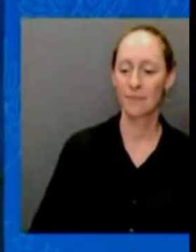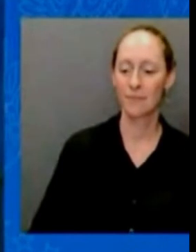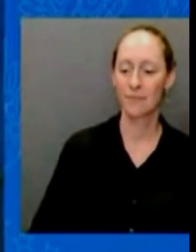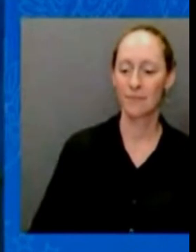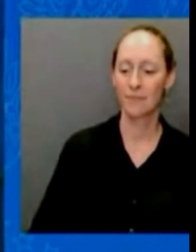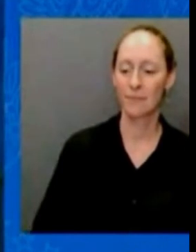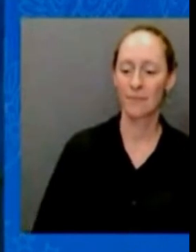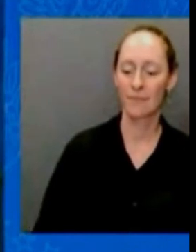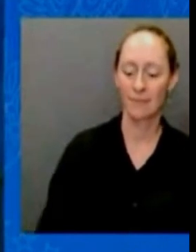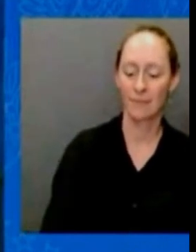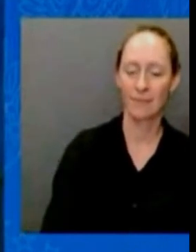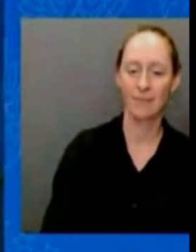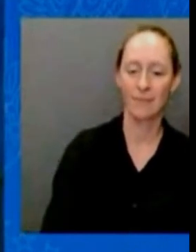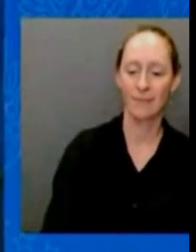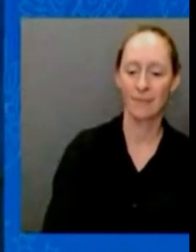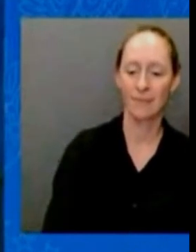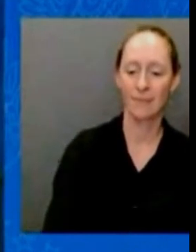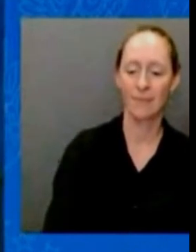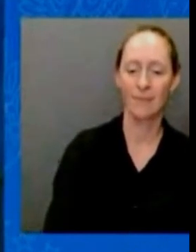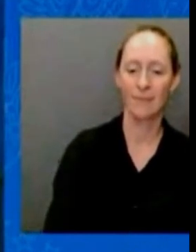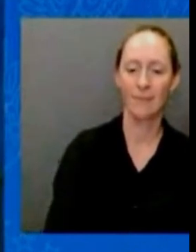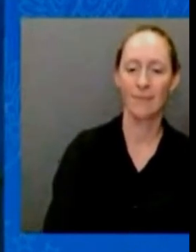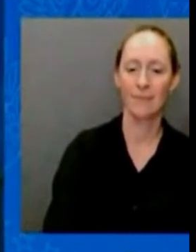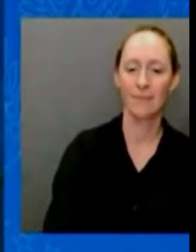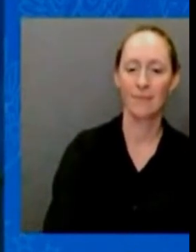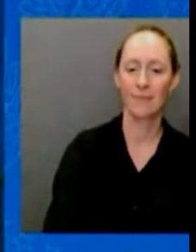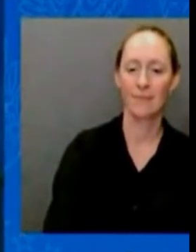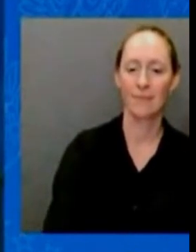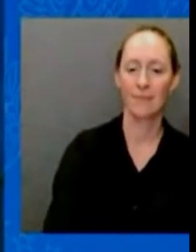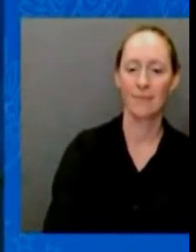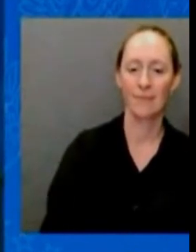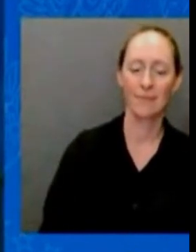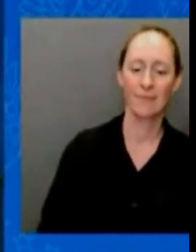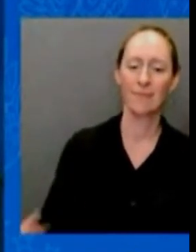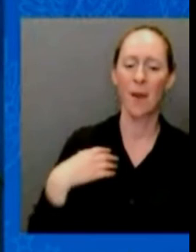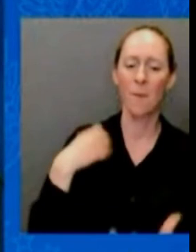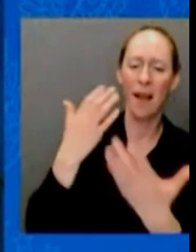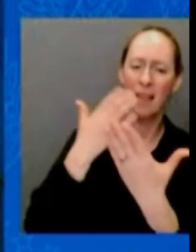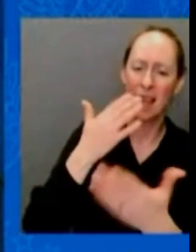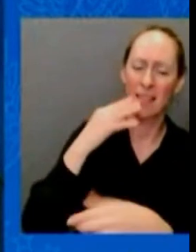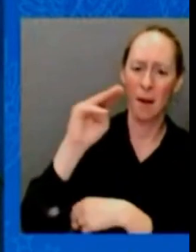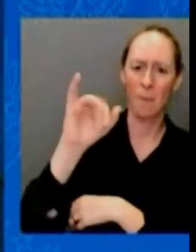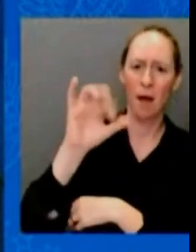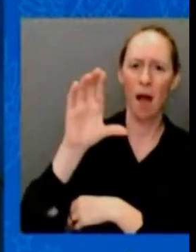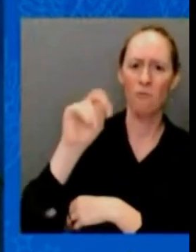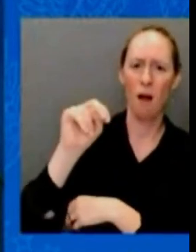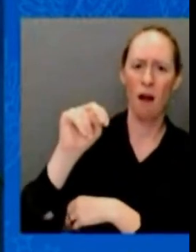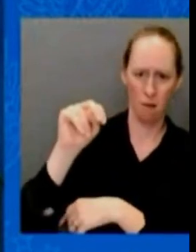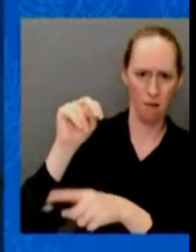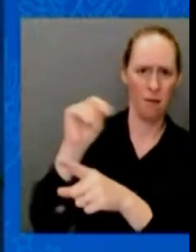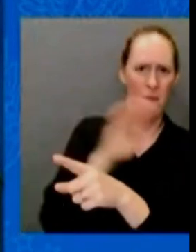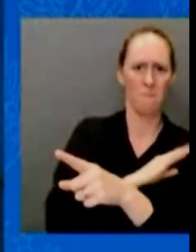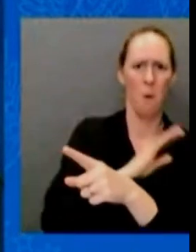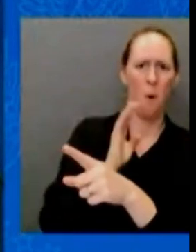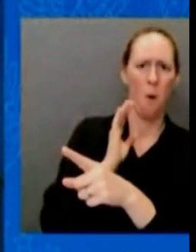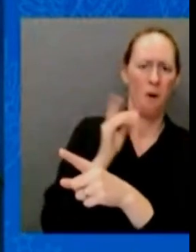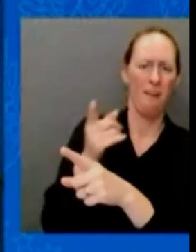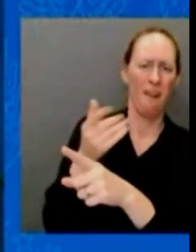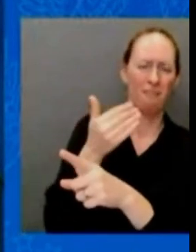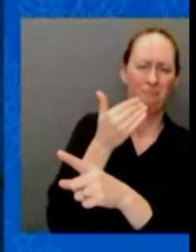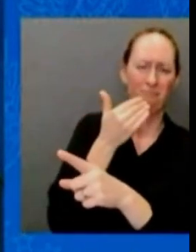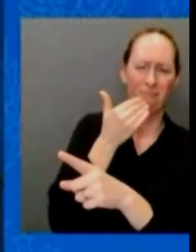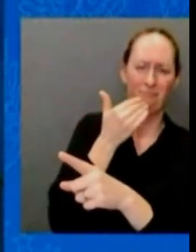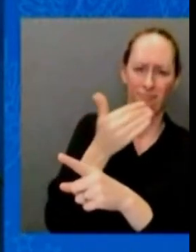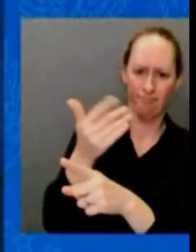I also want to thank Micron's exceptional board, who were an integral part of our final decision to select New York for